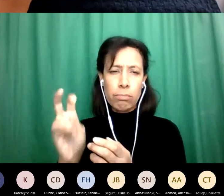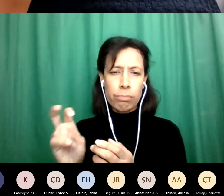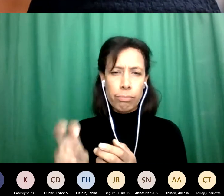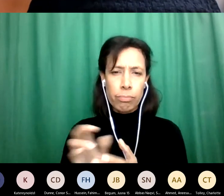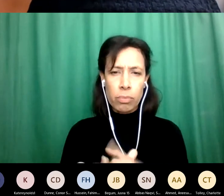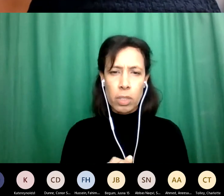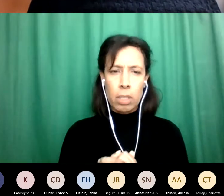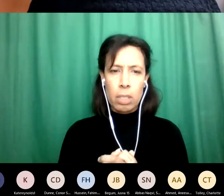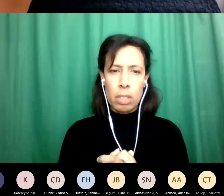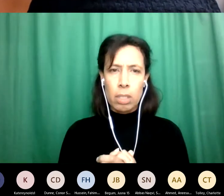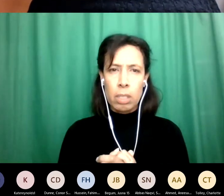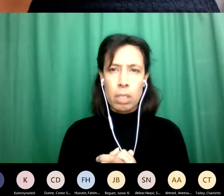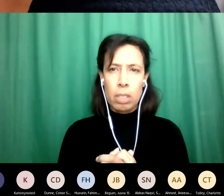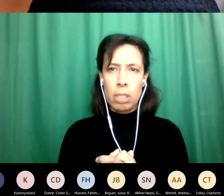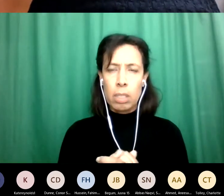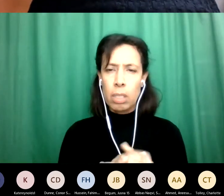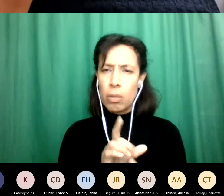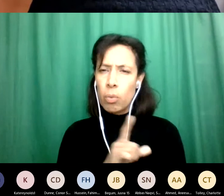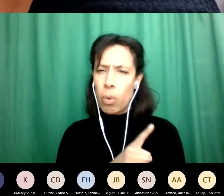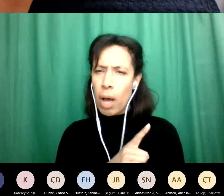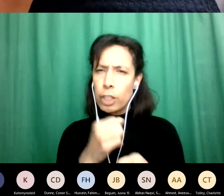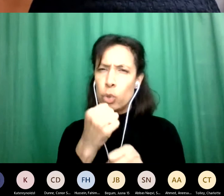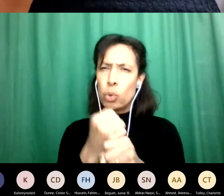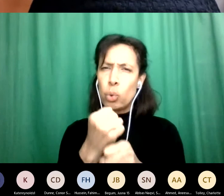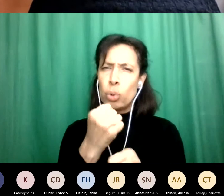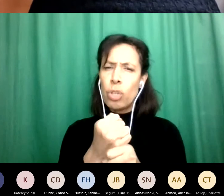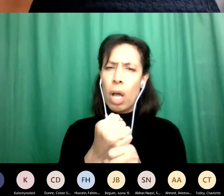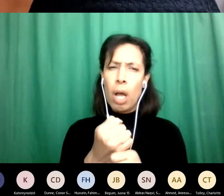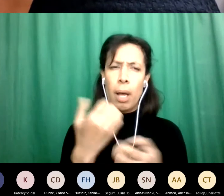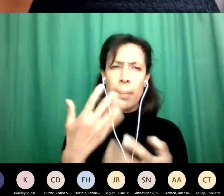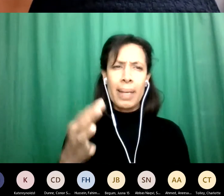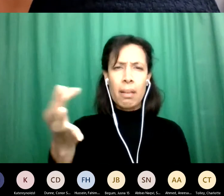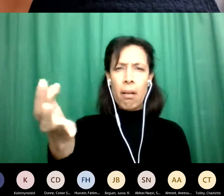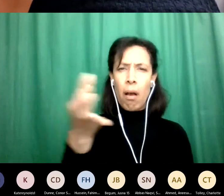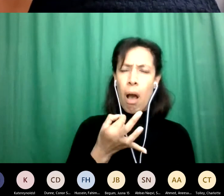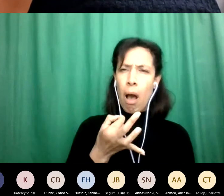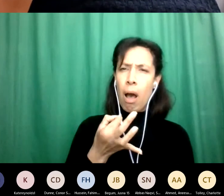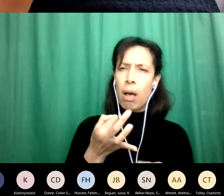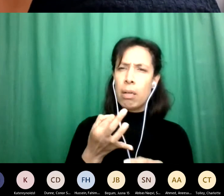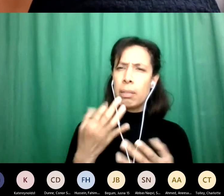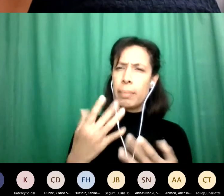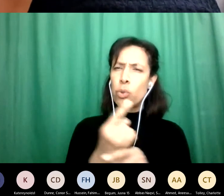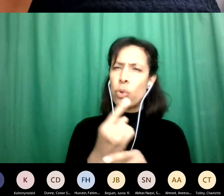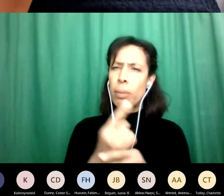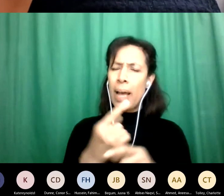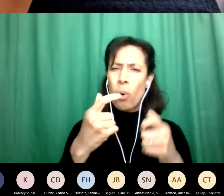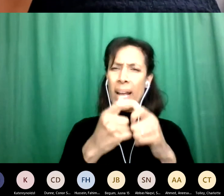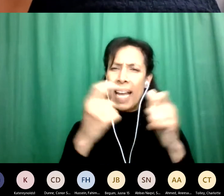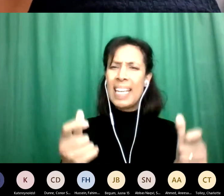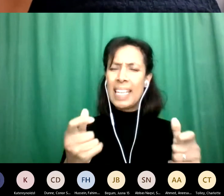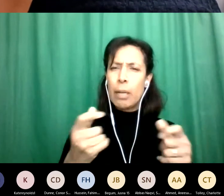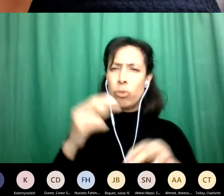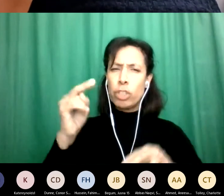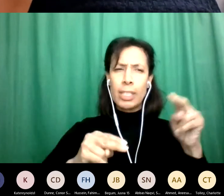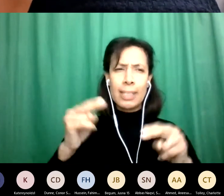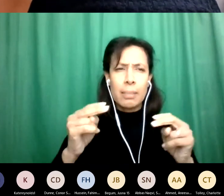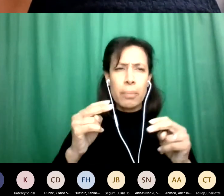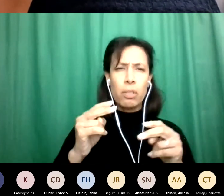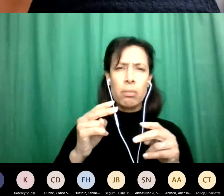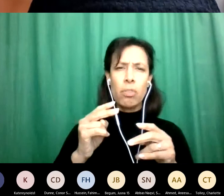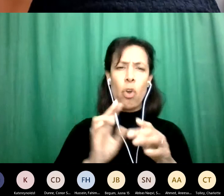think it was Georgia asked a question about the Cambridge assessment overview, and we were agreeing that it's